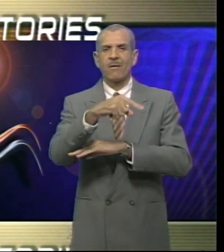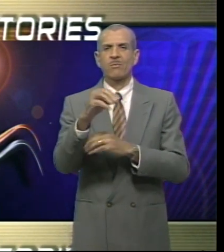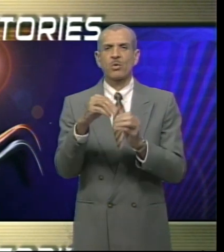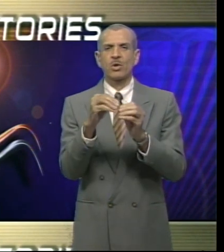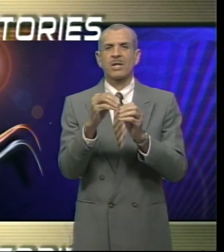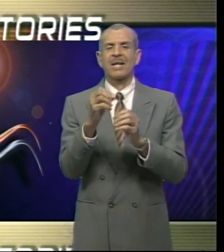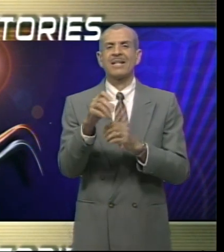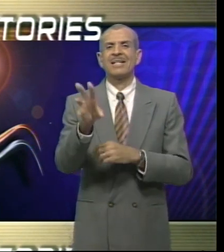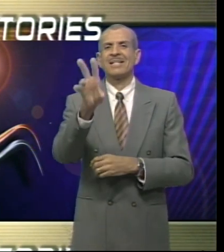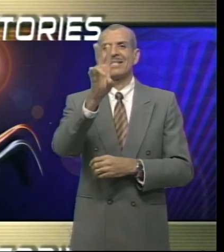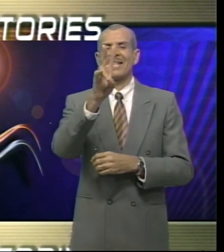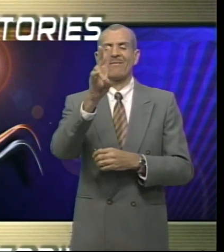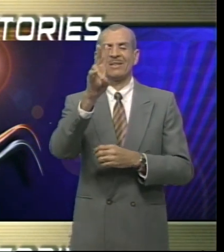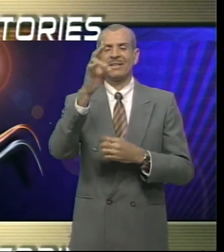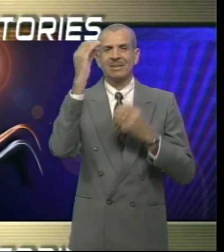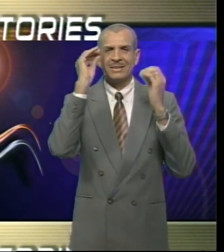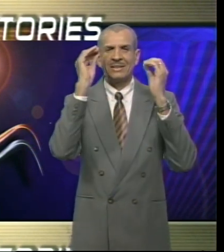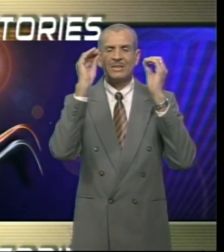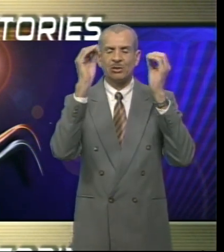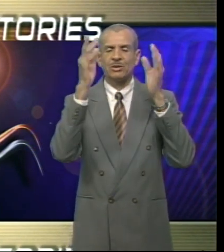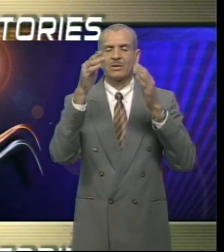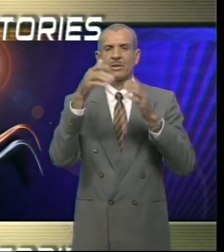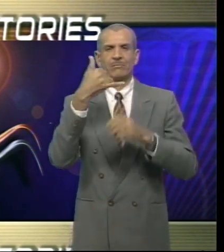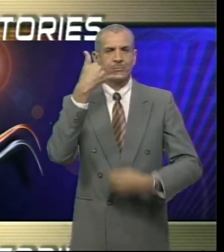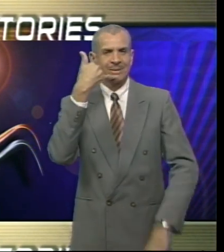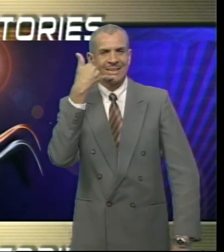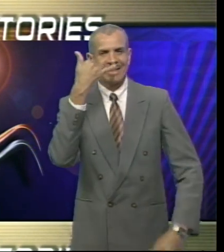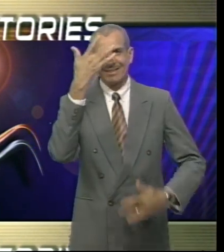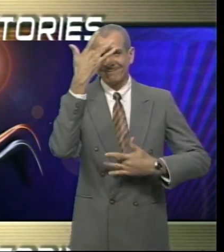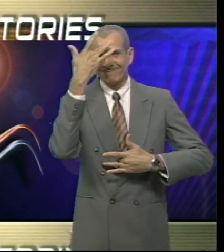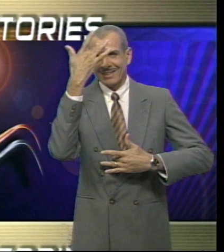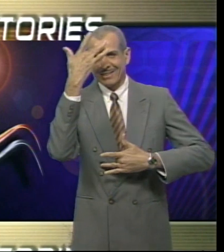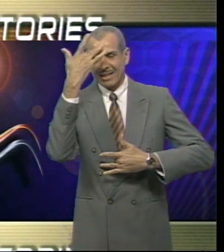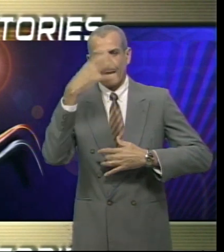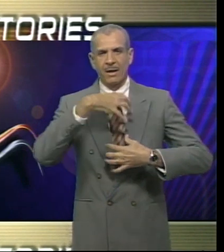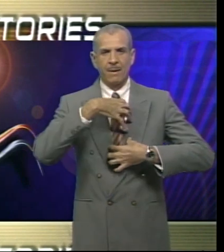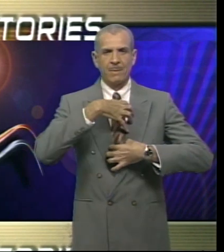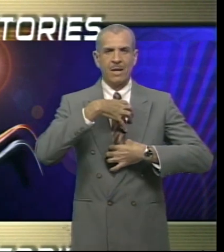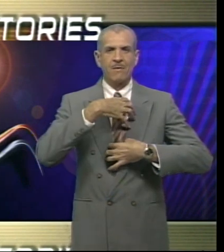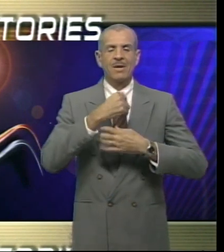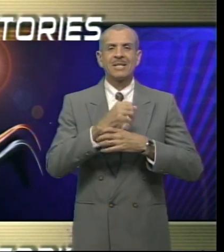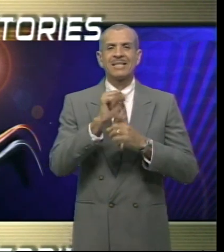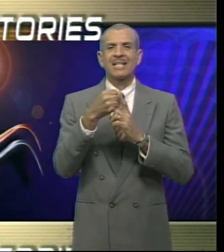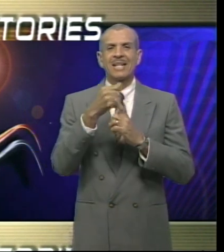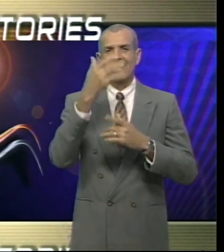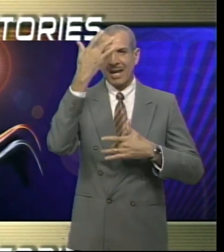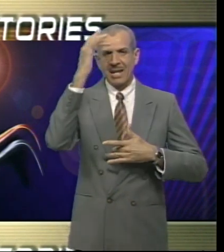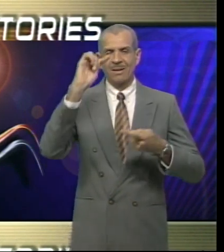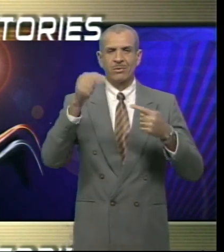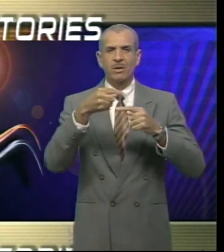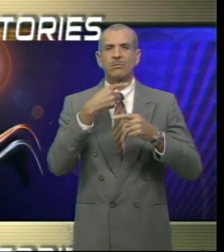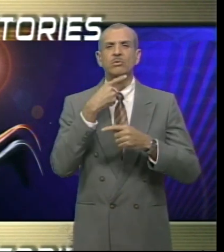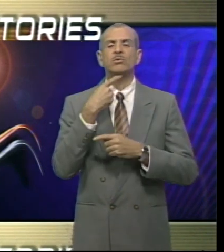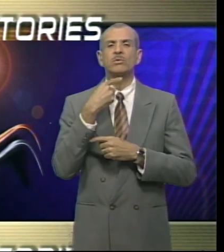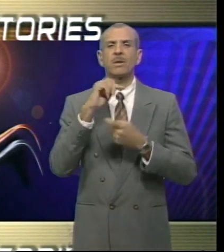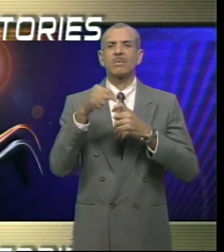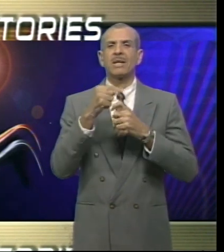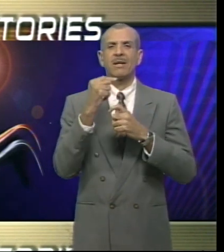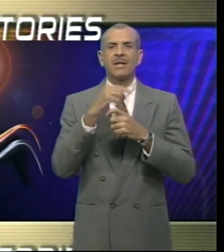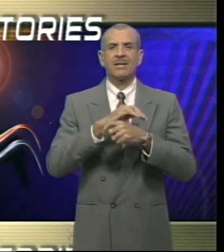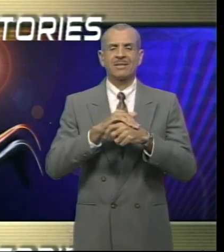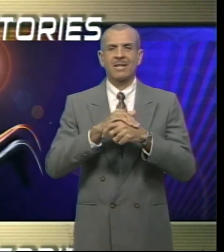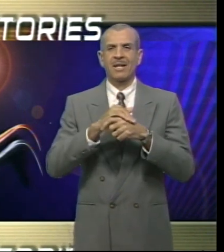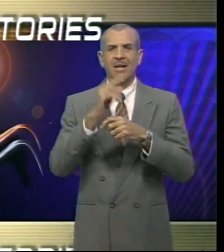than 7 teachers called in sick. Teachers at the secondary school have complained for symptoms of headache, sore throat, burning skin